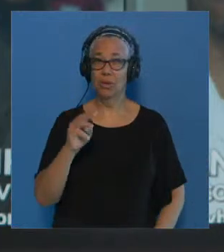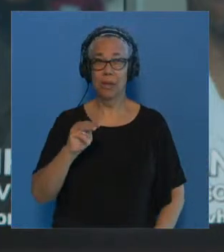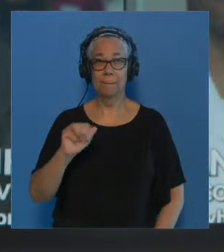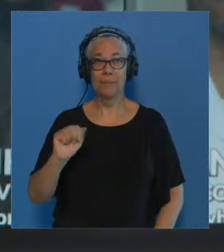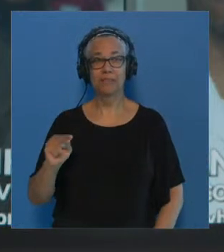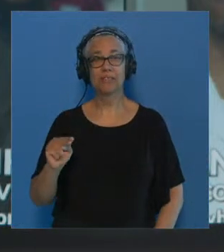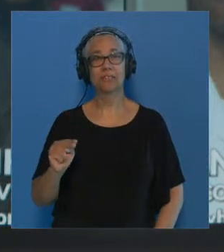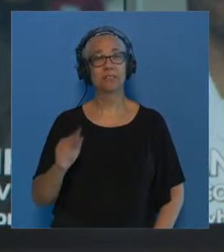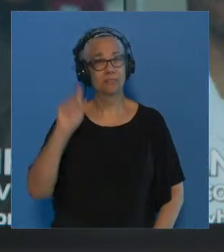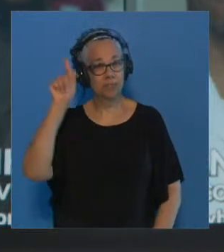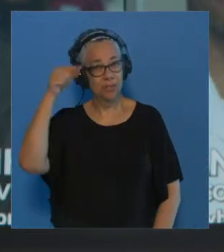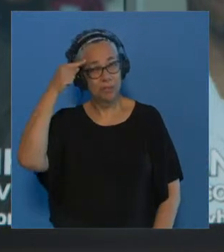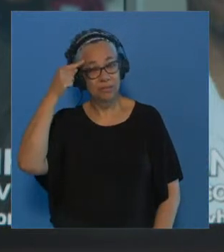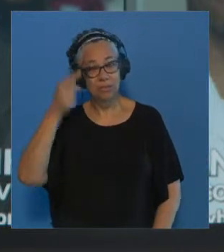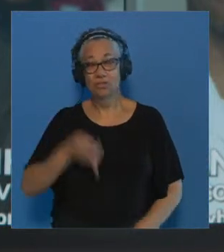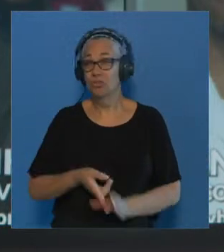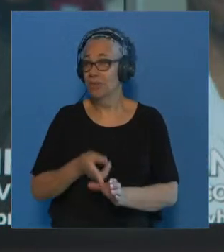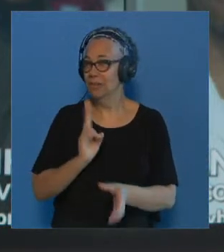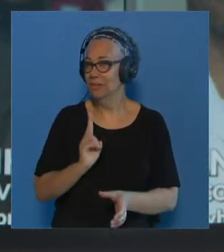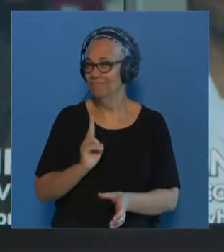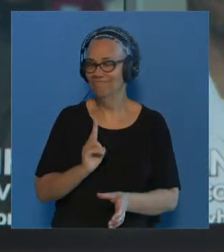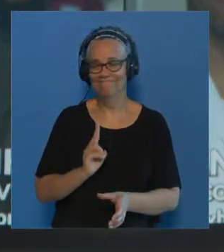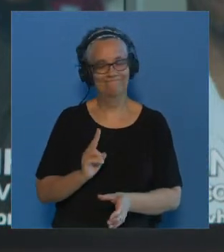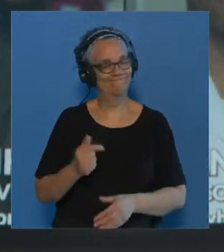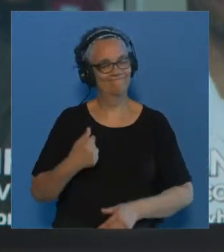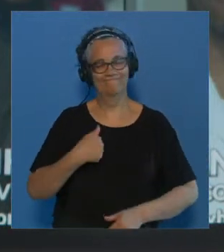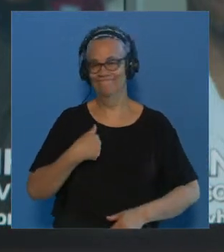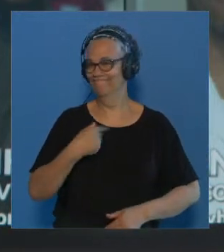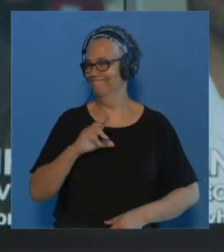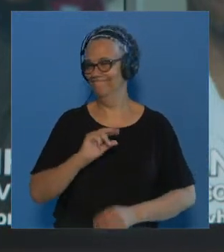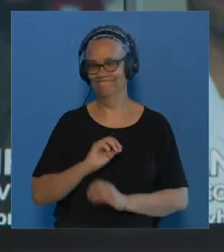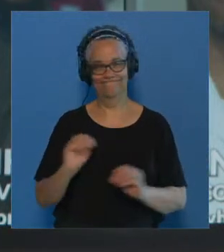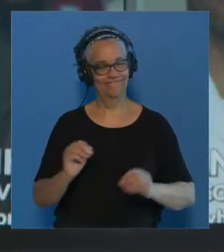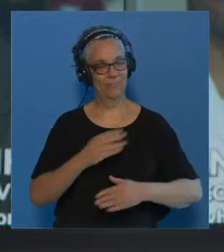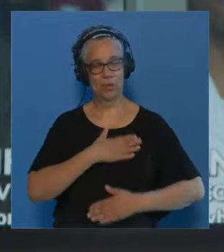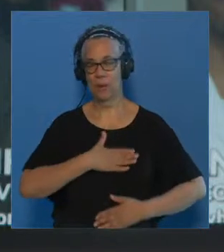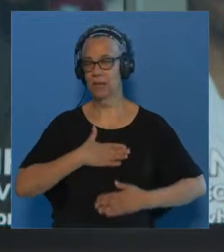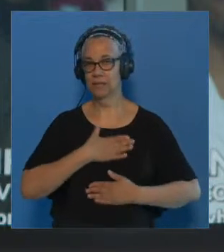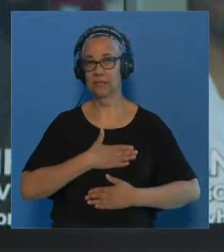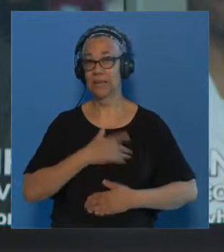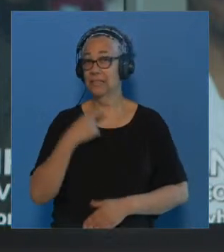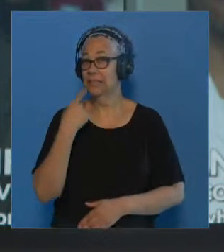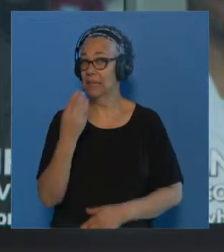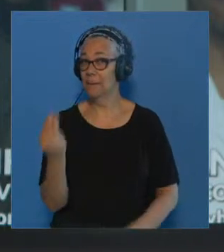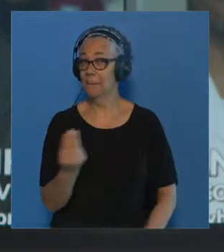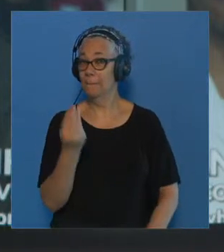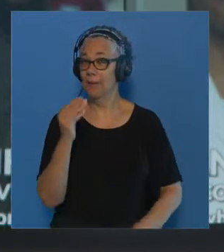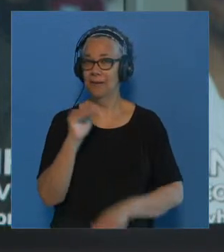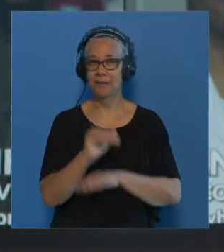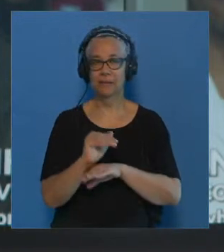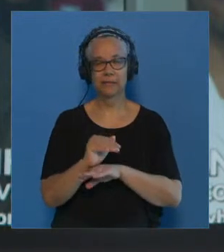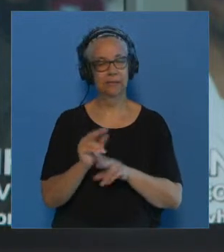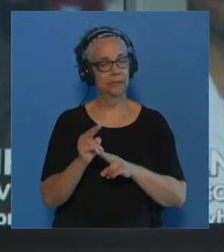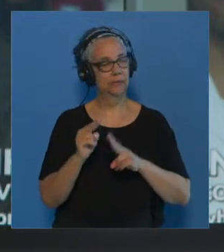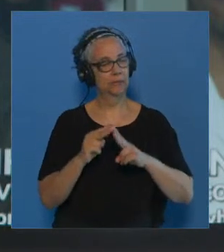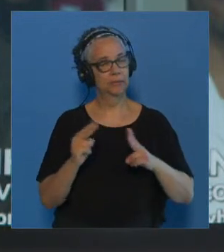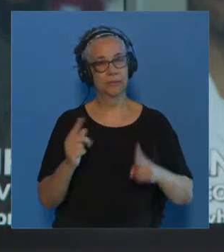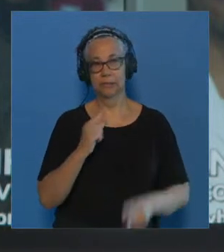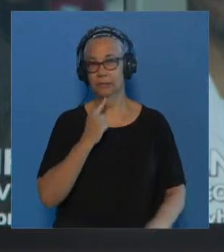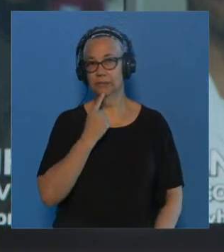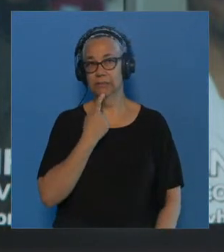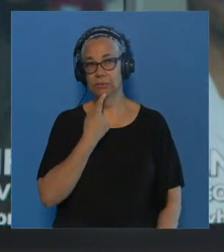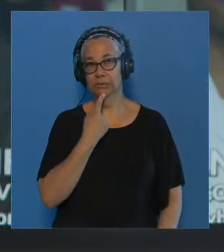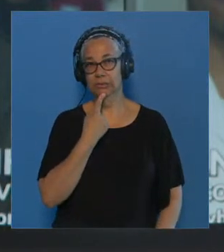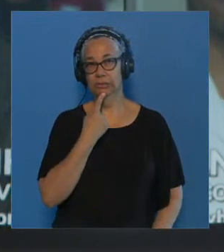to resign gave me no pleasure. As I said in my statement on Monday evening, I am immensely disappointed in the events that